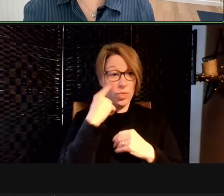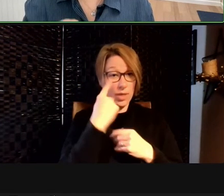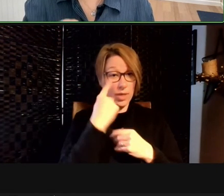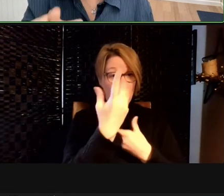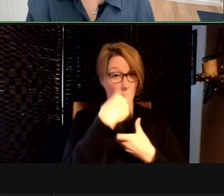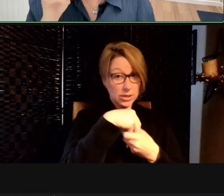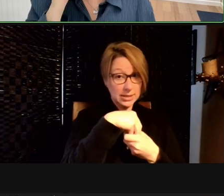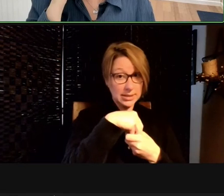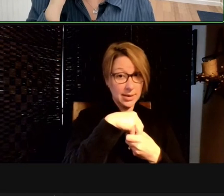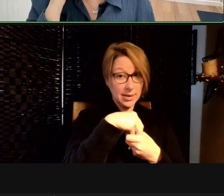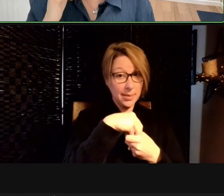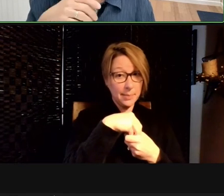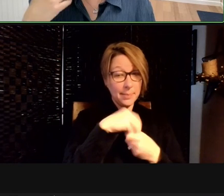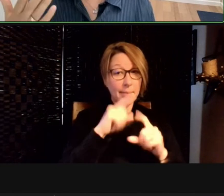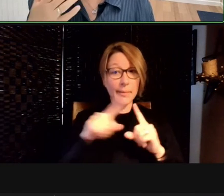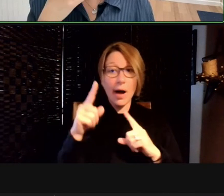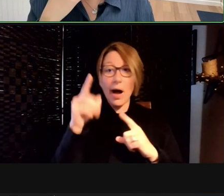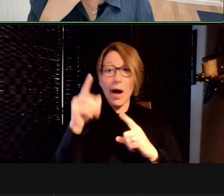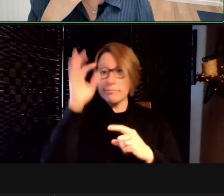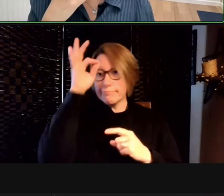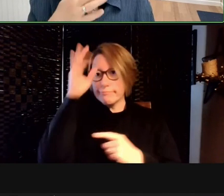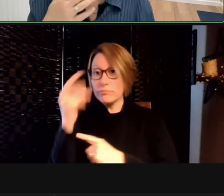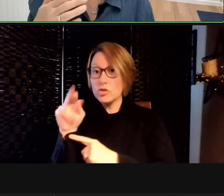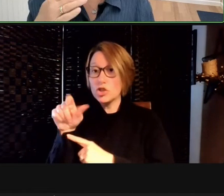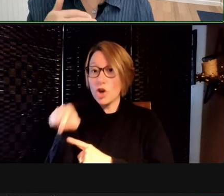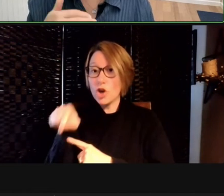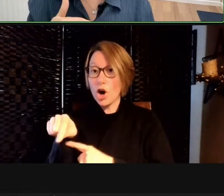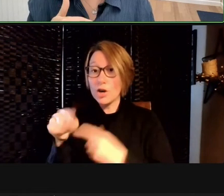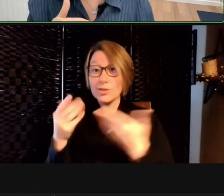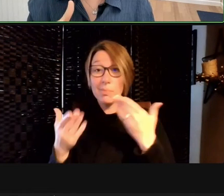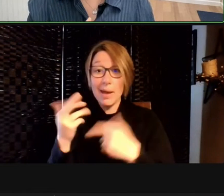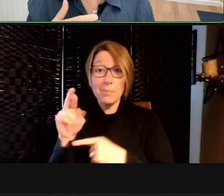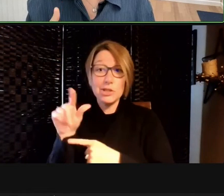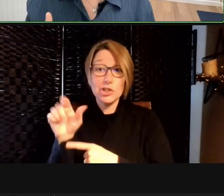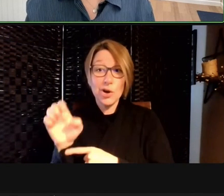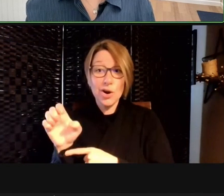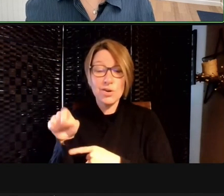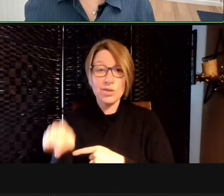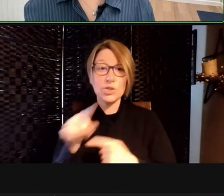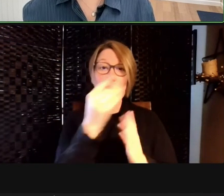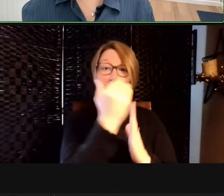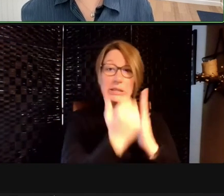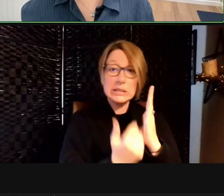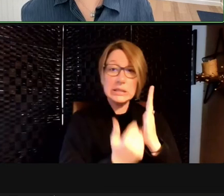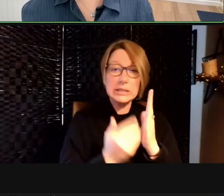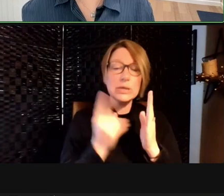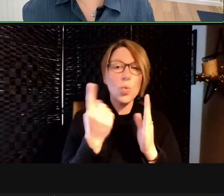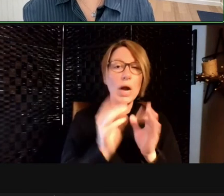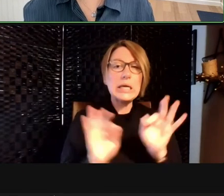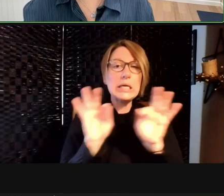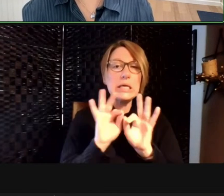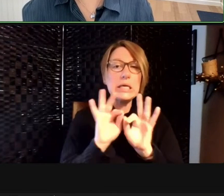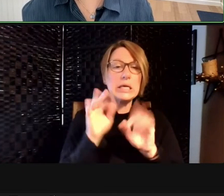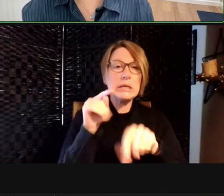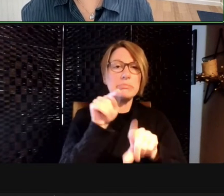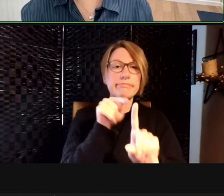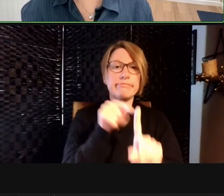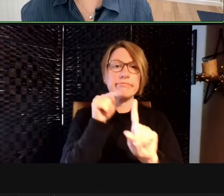may be charge. So on this slide, you see all of these things that have to do with charge syndrome. And a key one that I want to point out is this